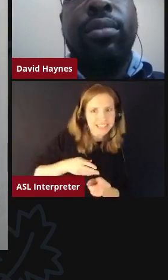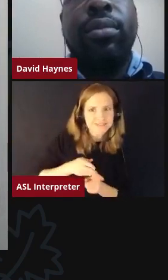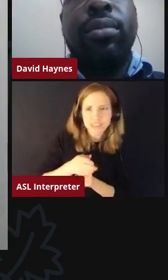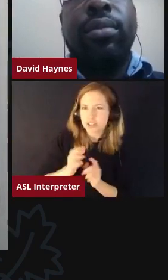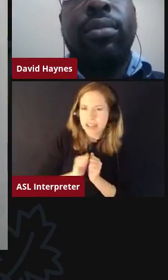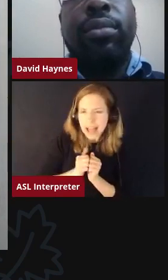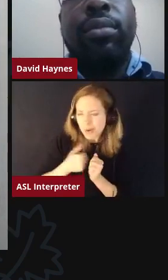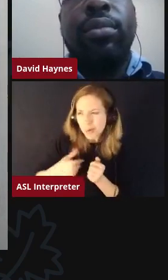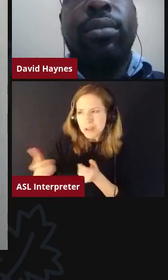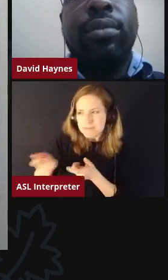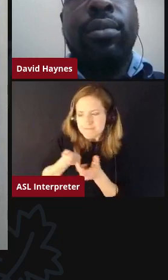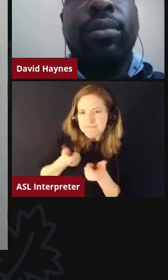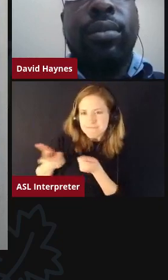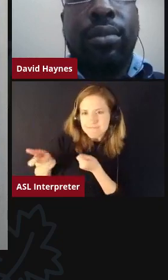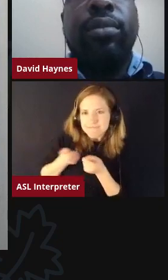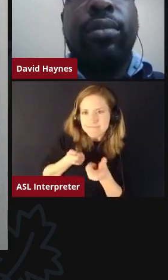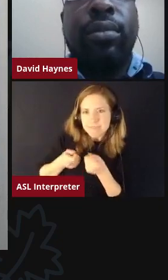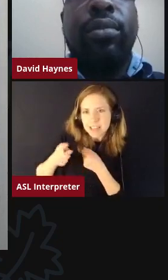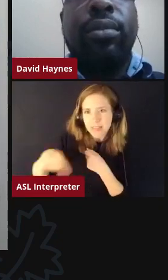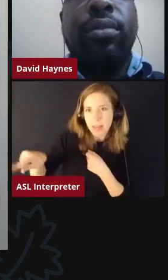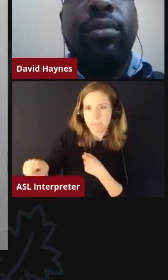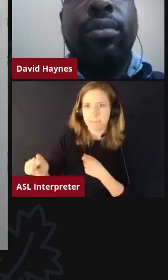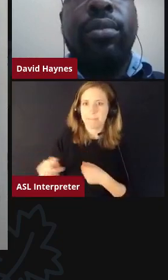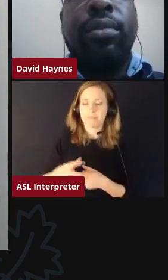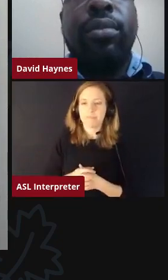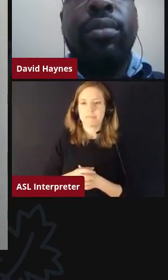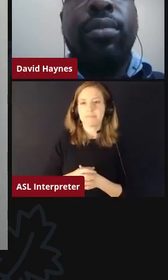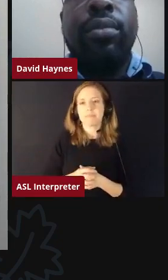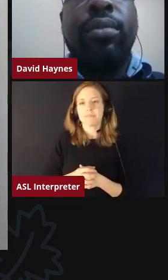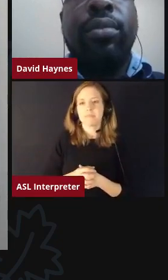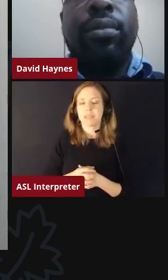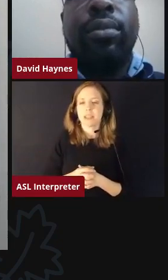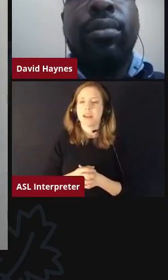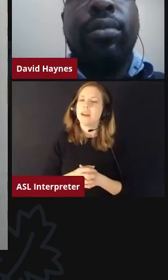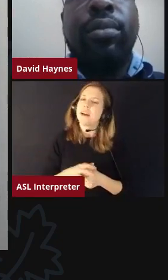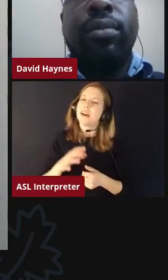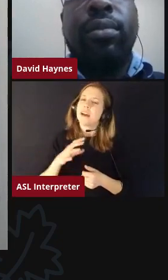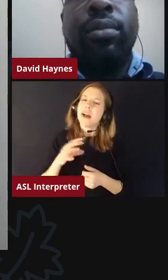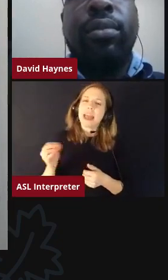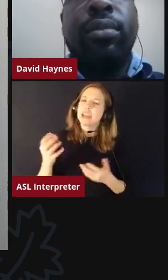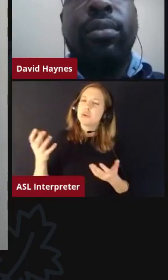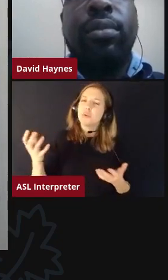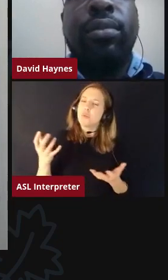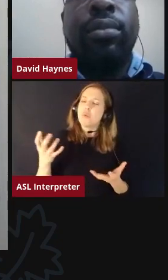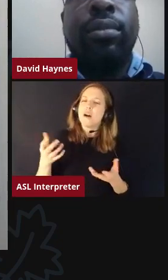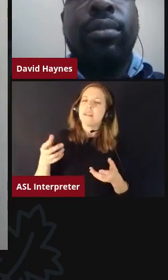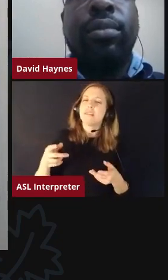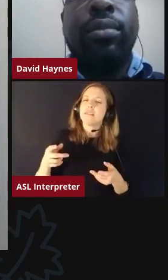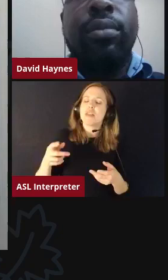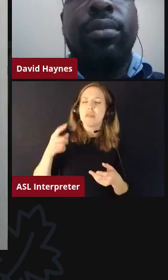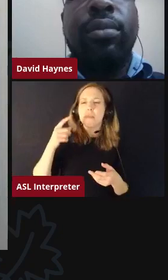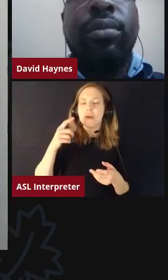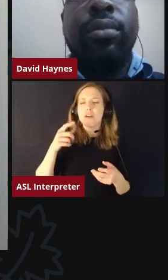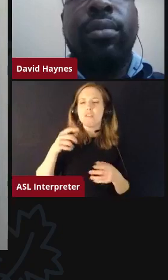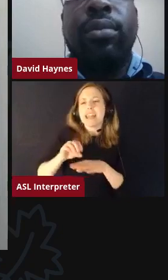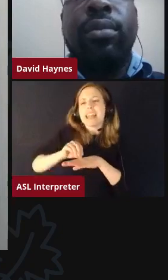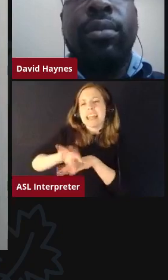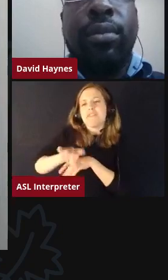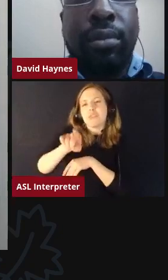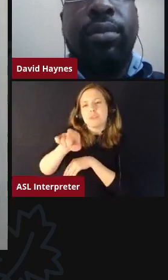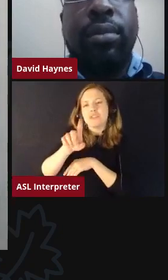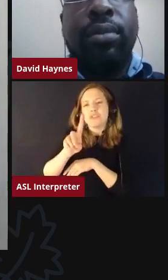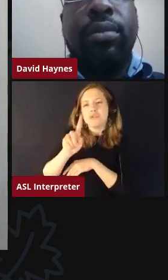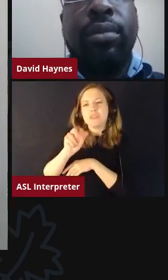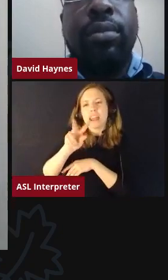contracted or work for, and what drew you to this sector. It's so instrumental to have people with these skill